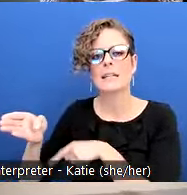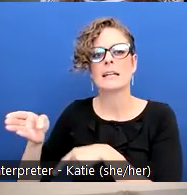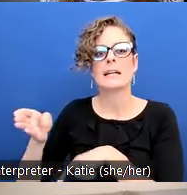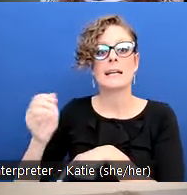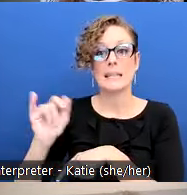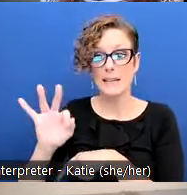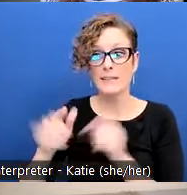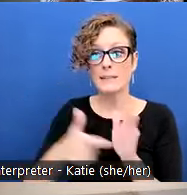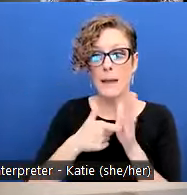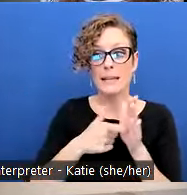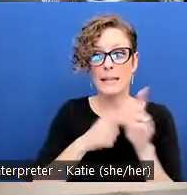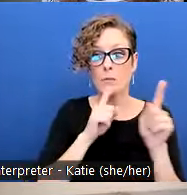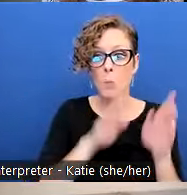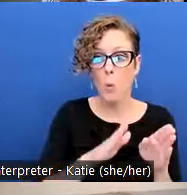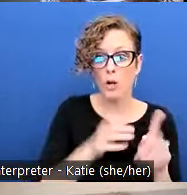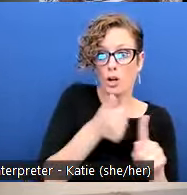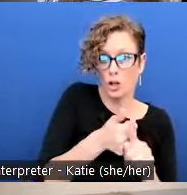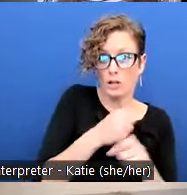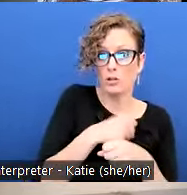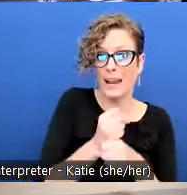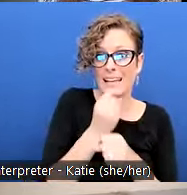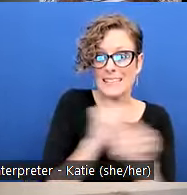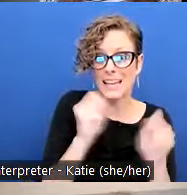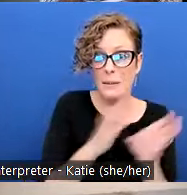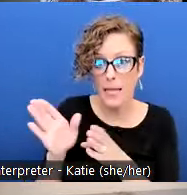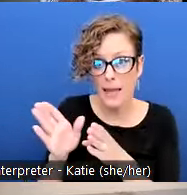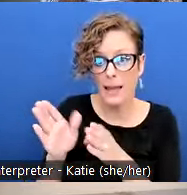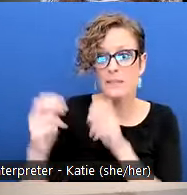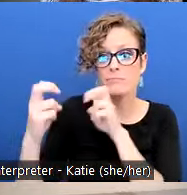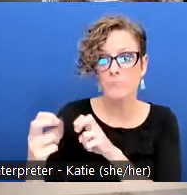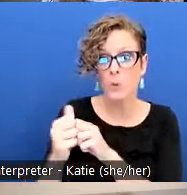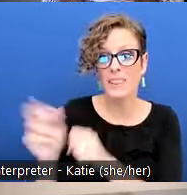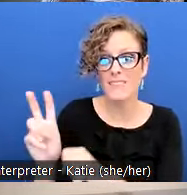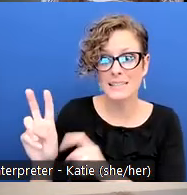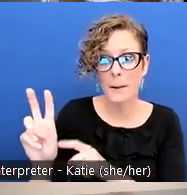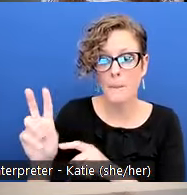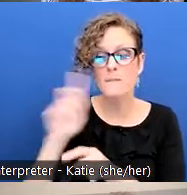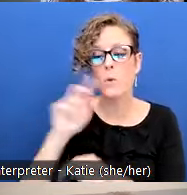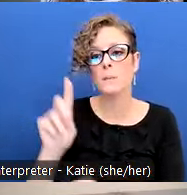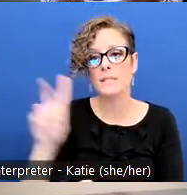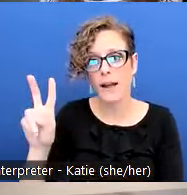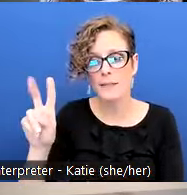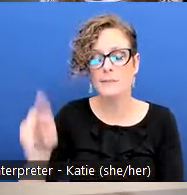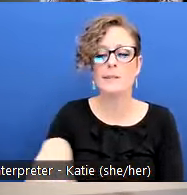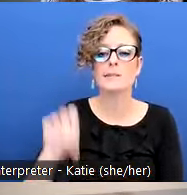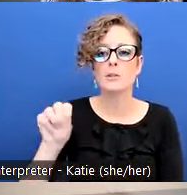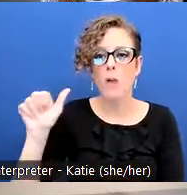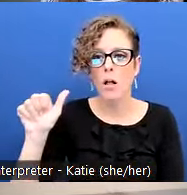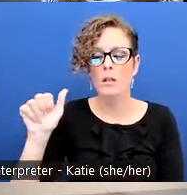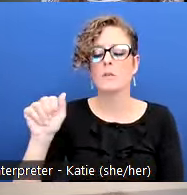plans with victims of domestic violence, sexual assault, or stalking. We did find that there